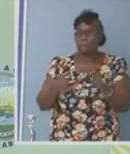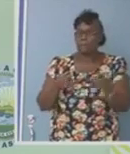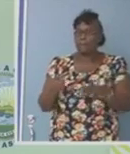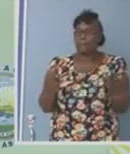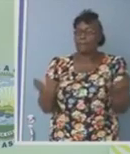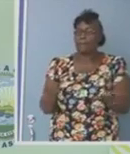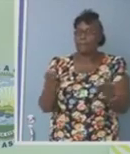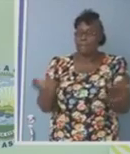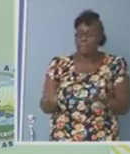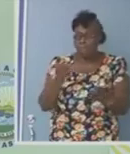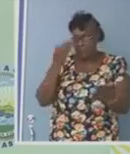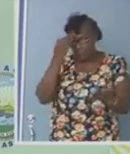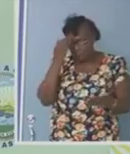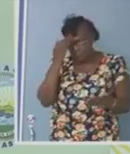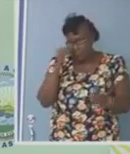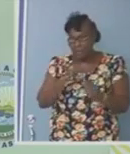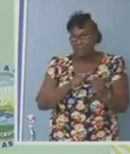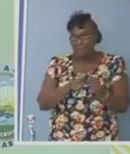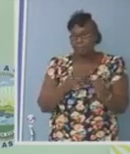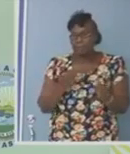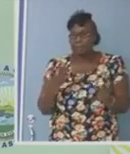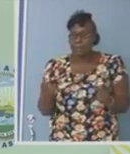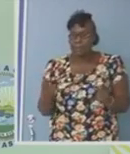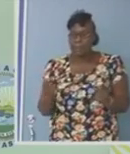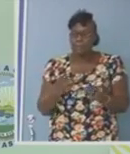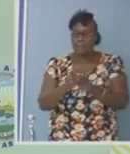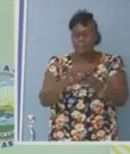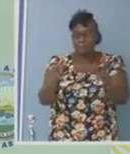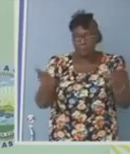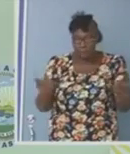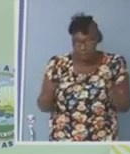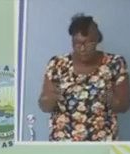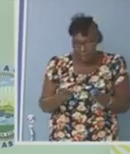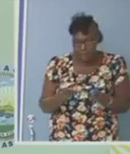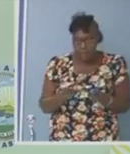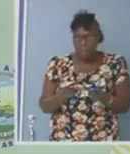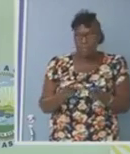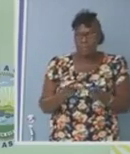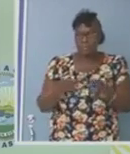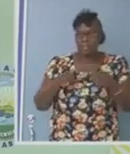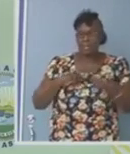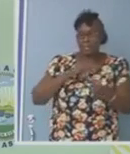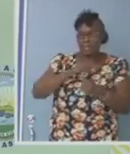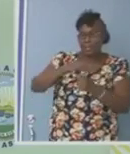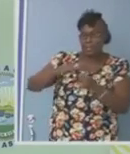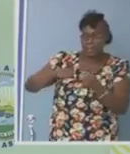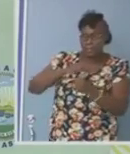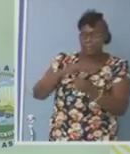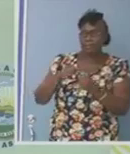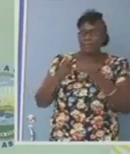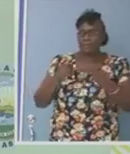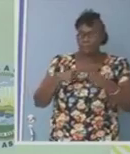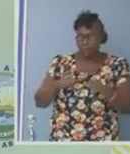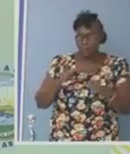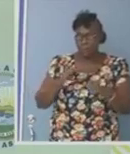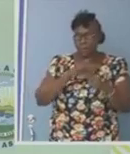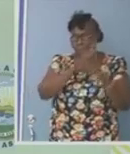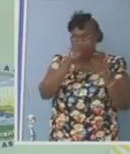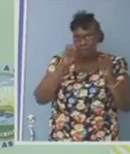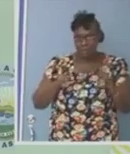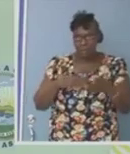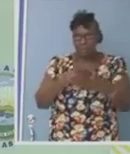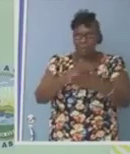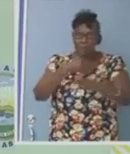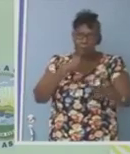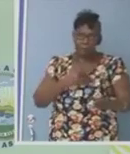all protocols are in place. We have had a system that has been tried and tested before, and